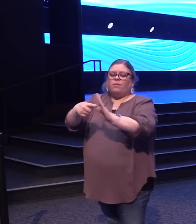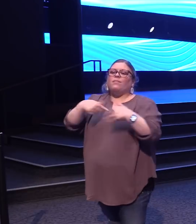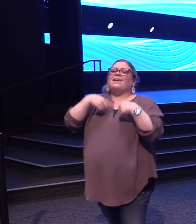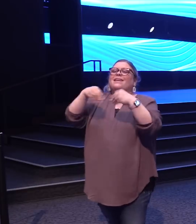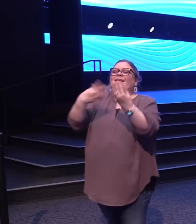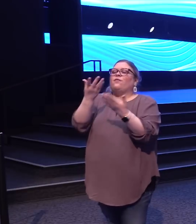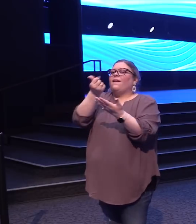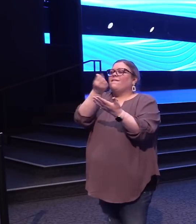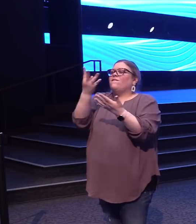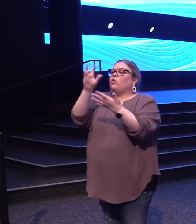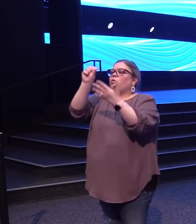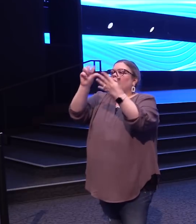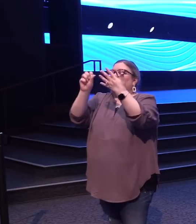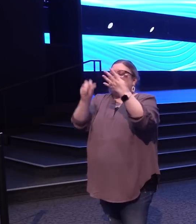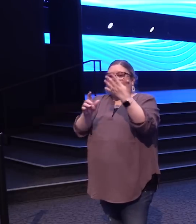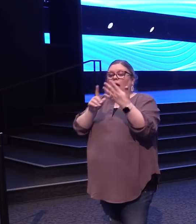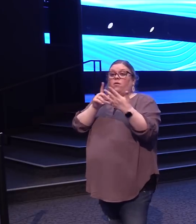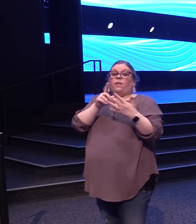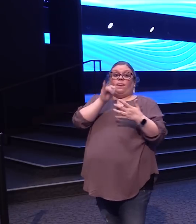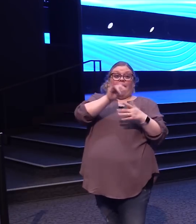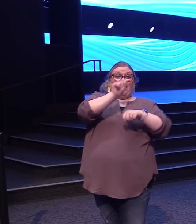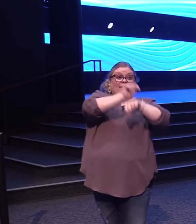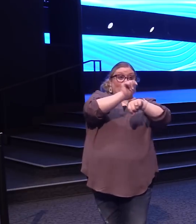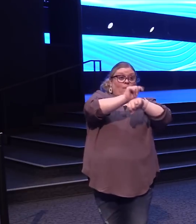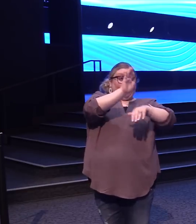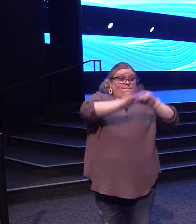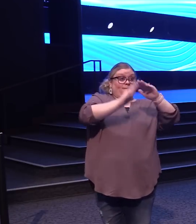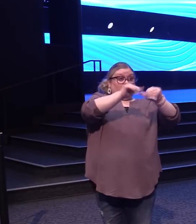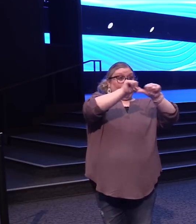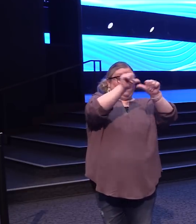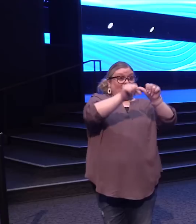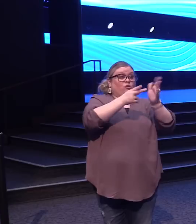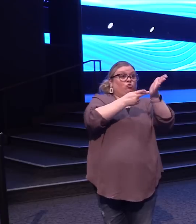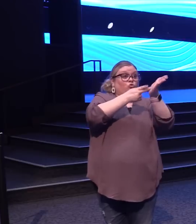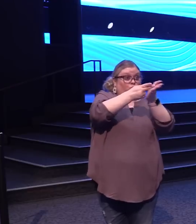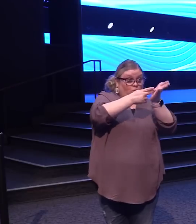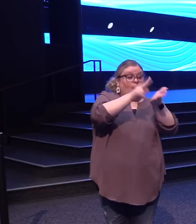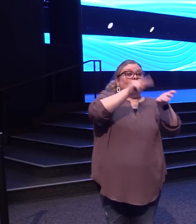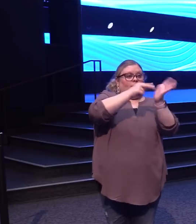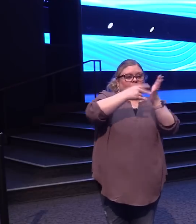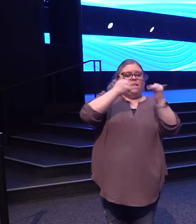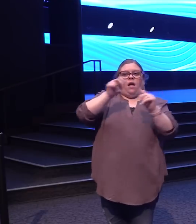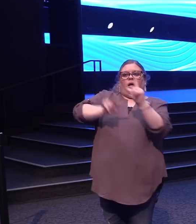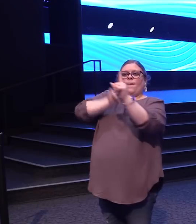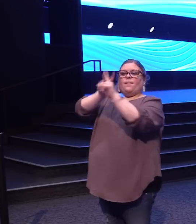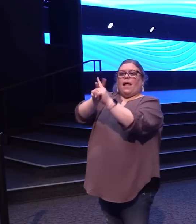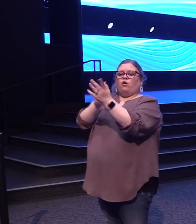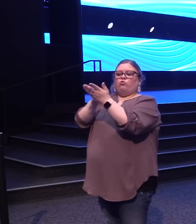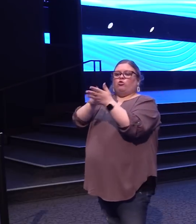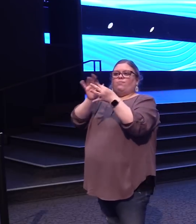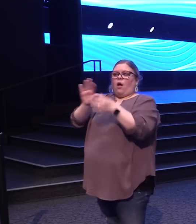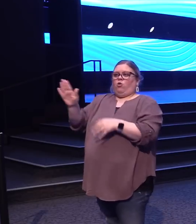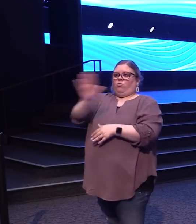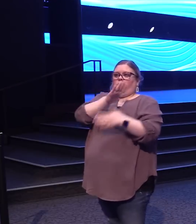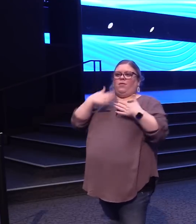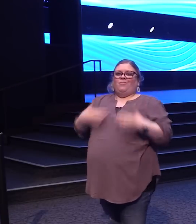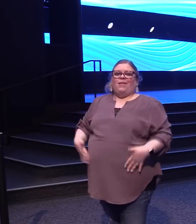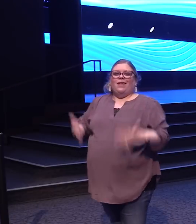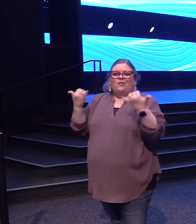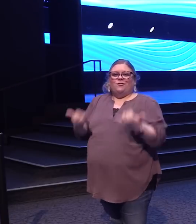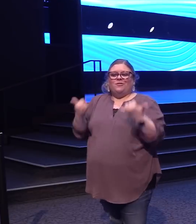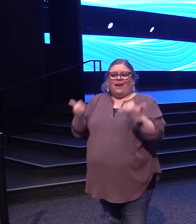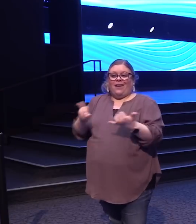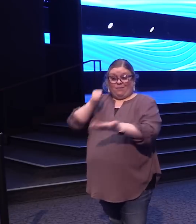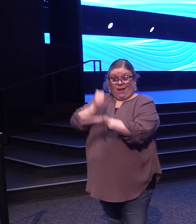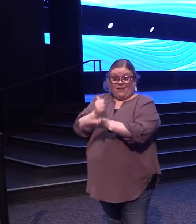a few things that was true about the temple back then and therefore should be true about this temple that is you and me today.